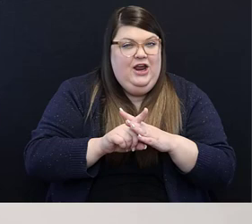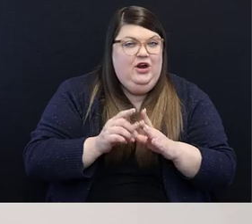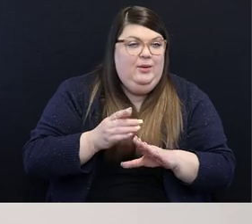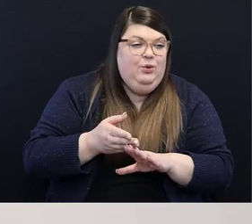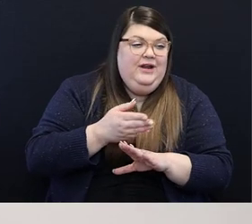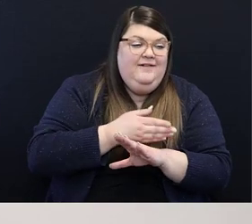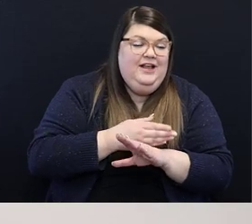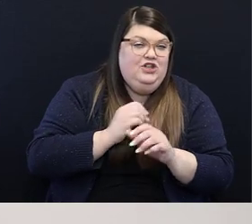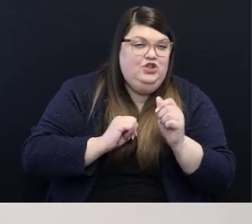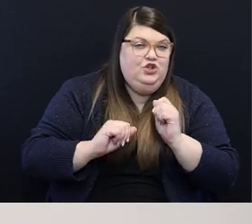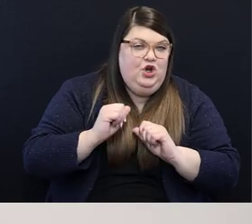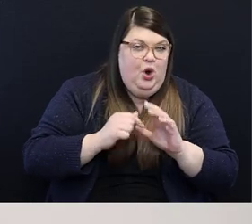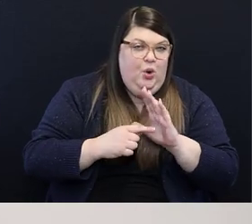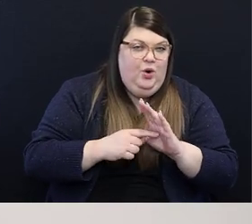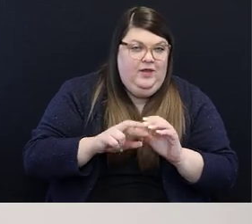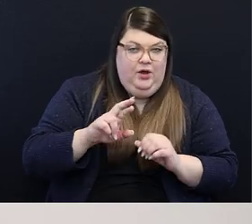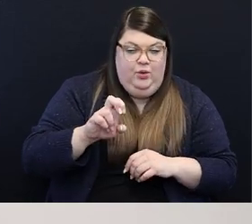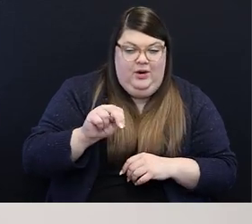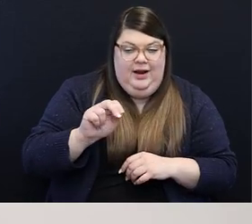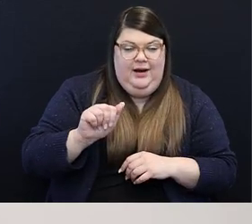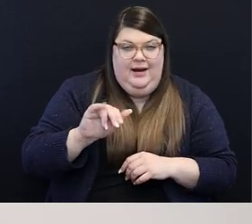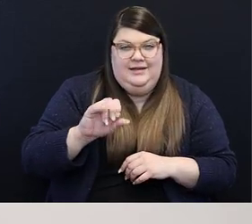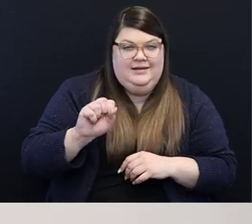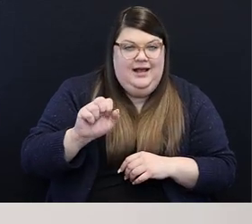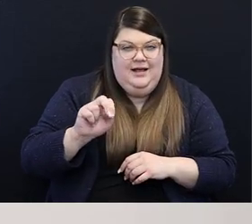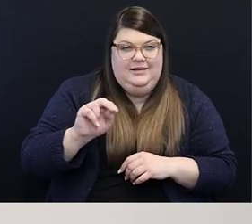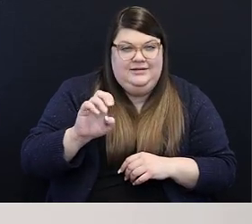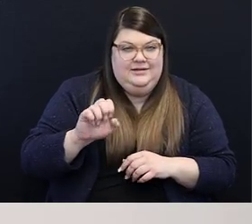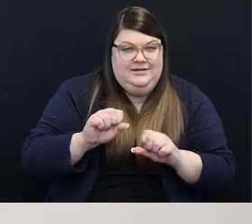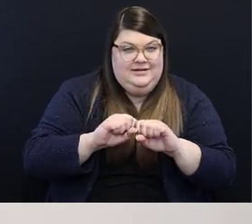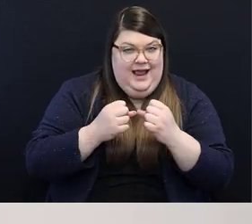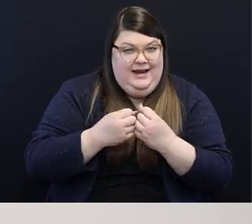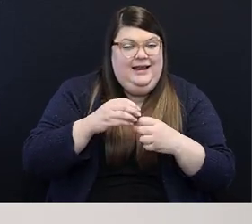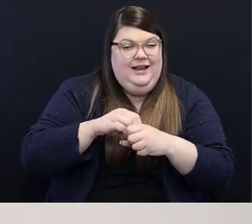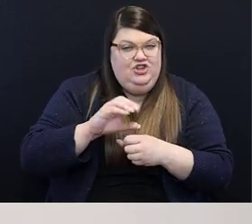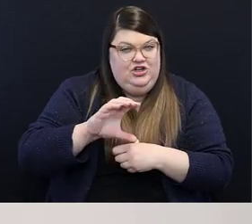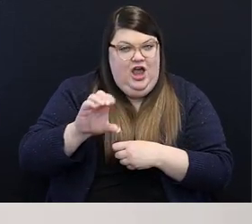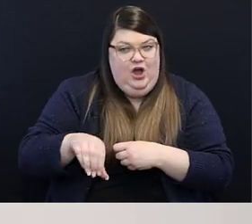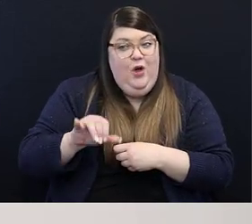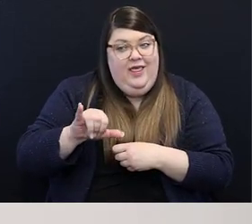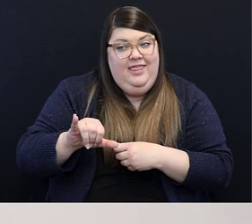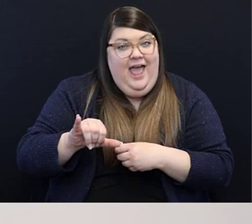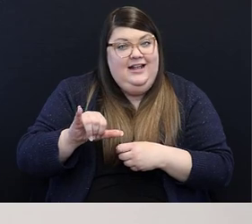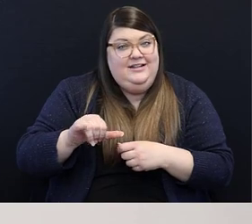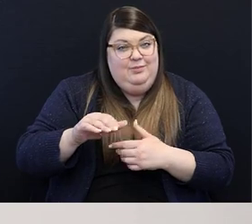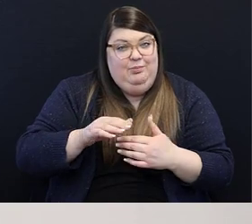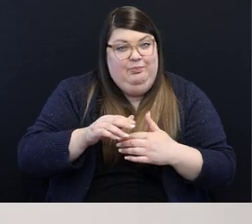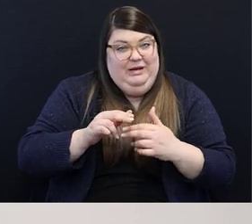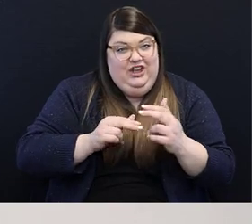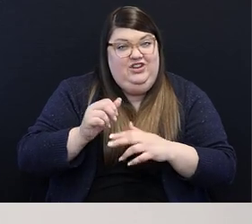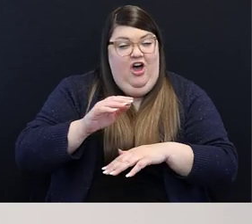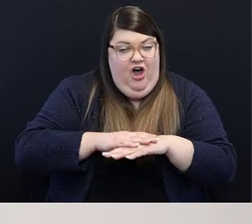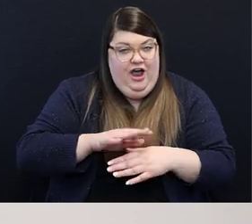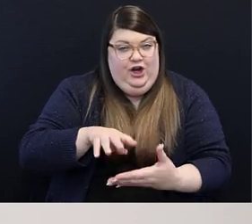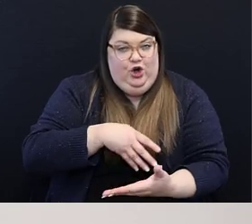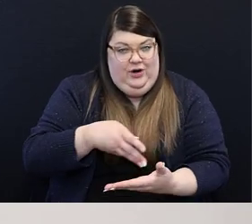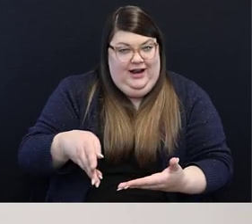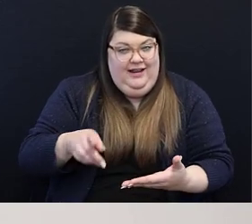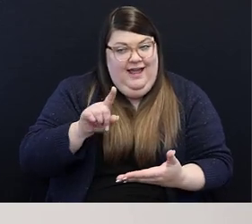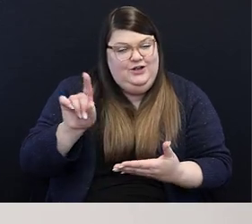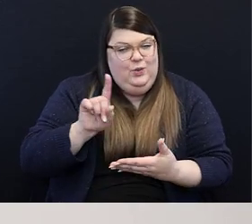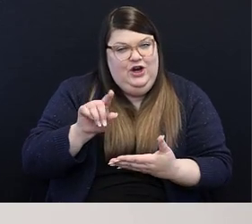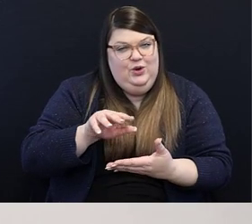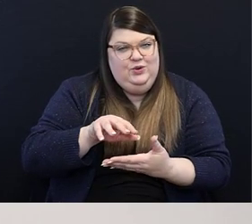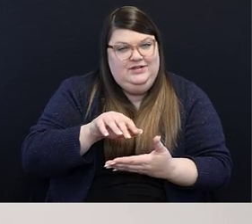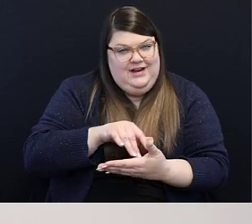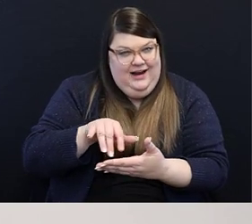at the Renaissance Society mm-hmm. in Chicago. The city of Chicago is built on a grid. Yes. And it's where you studied, right. You got your post back, did your